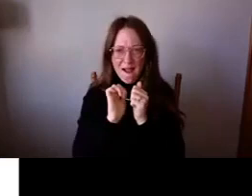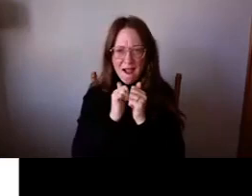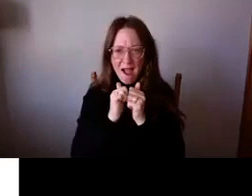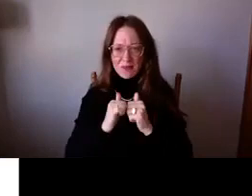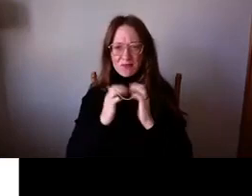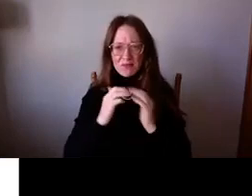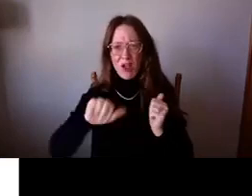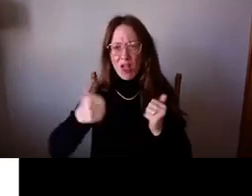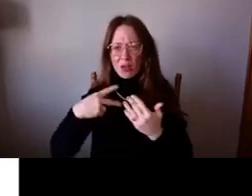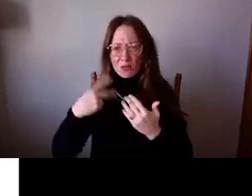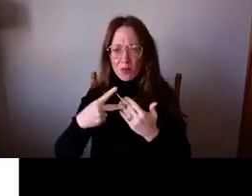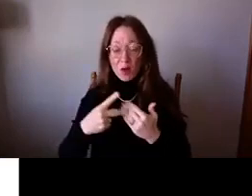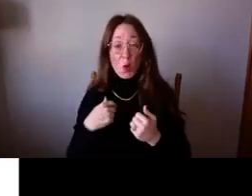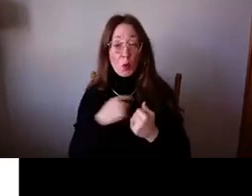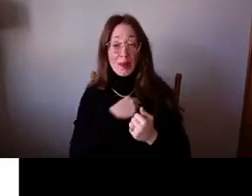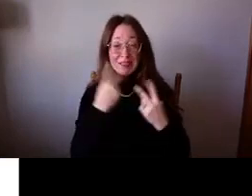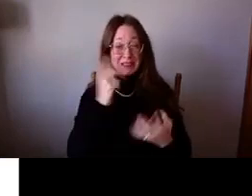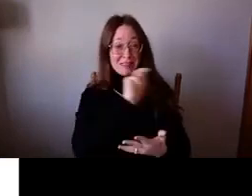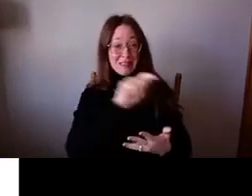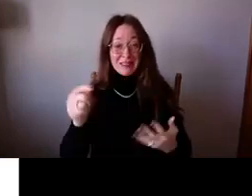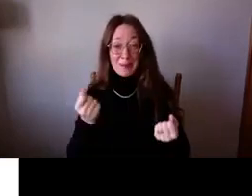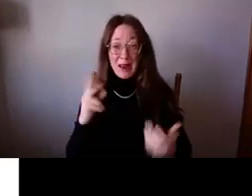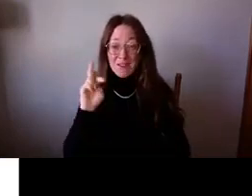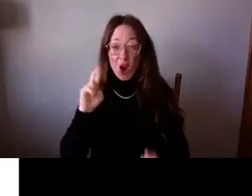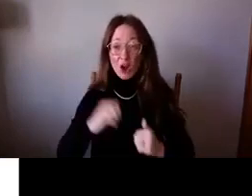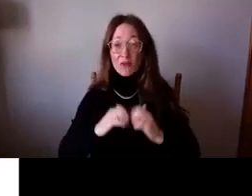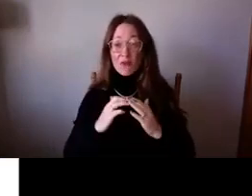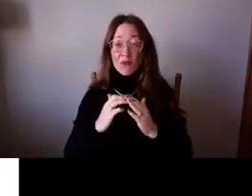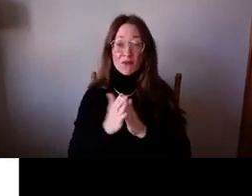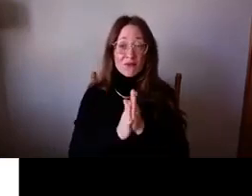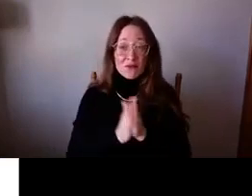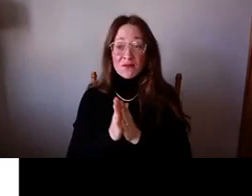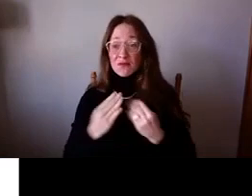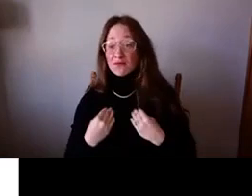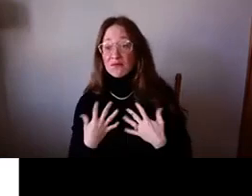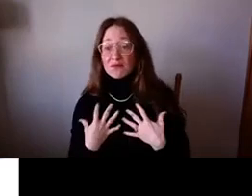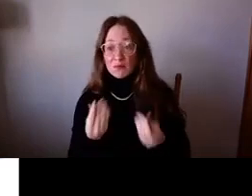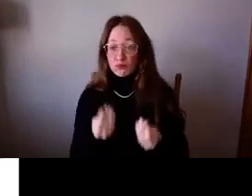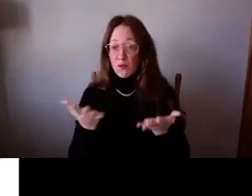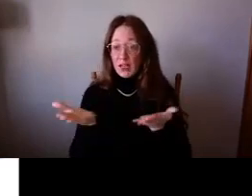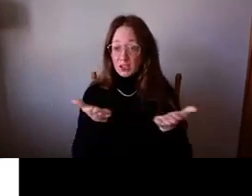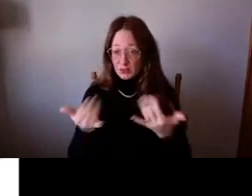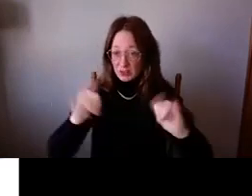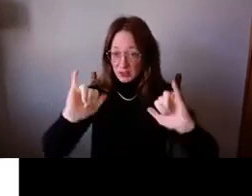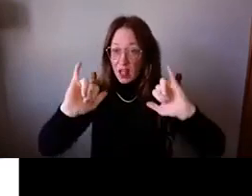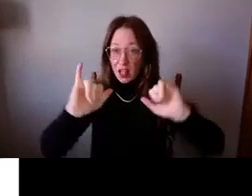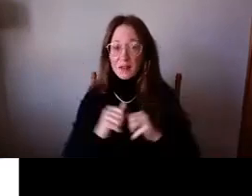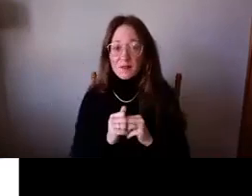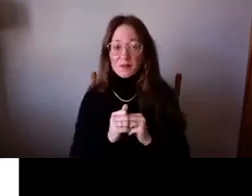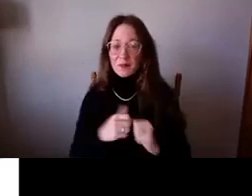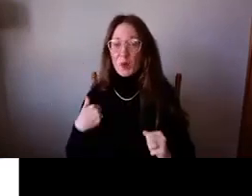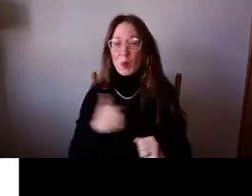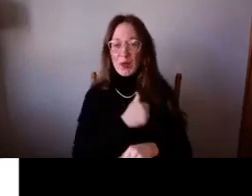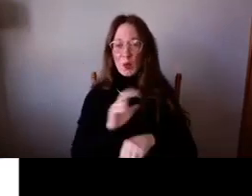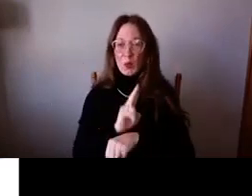the country respond with innovation and creative strategies to continue to provide services. Training continues through remote technology,